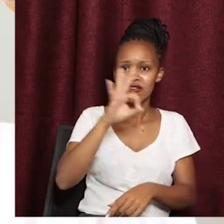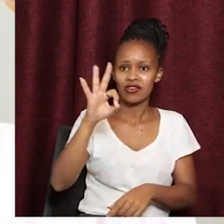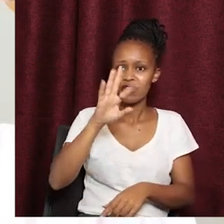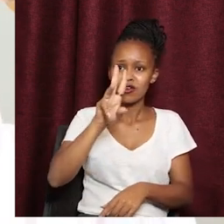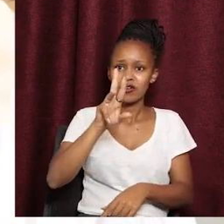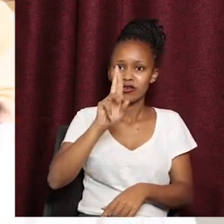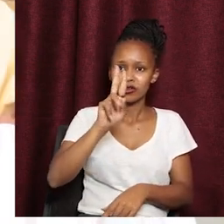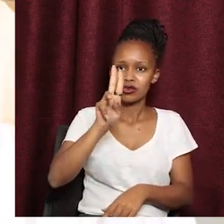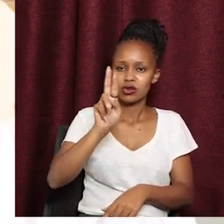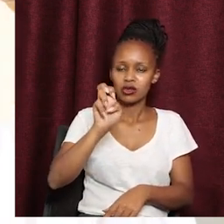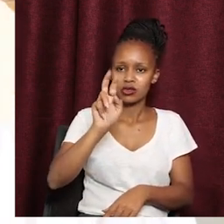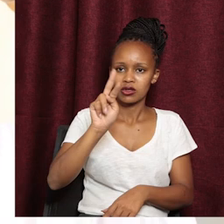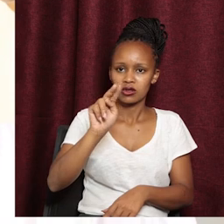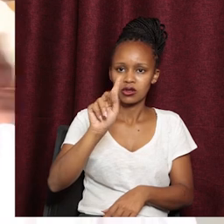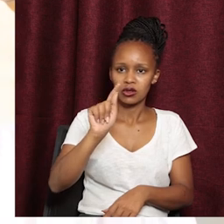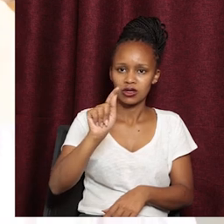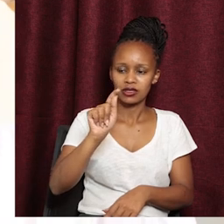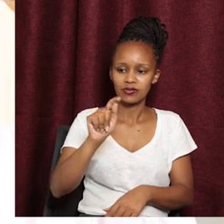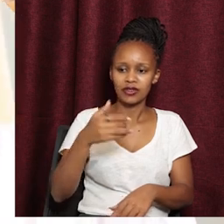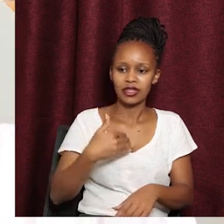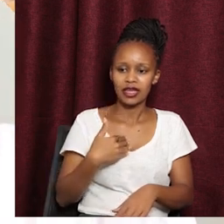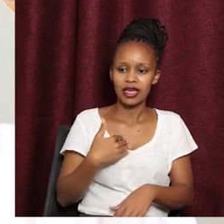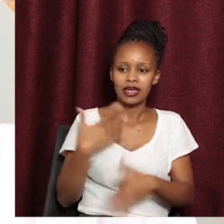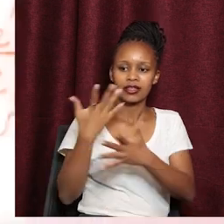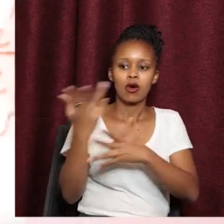materially endowed. We try